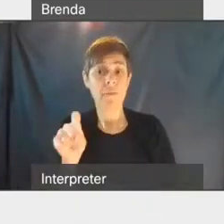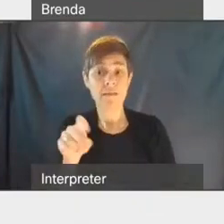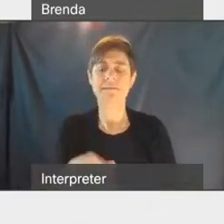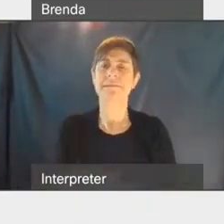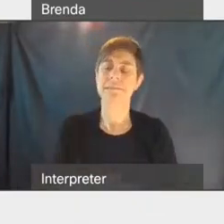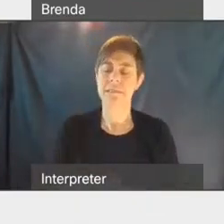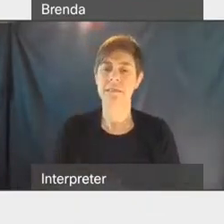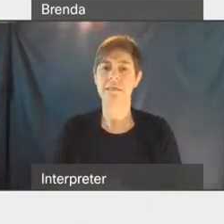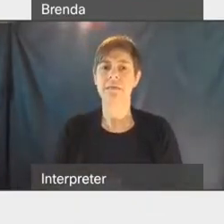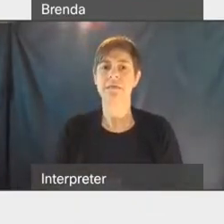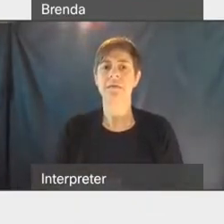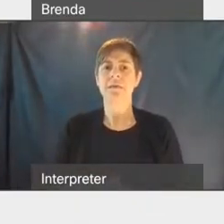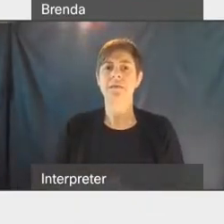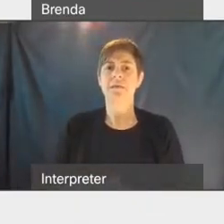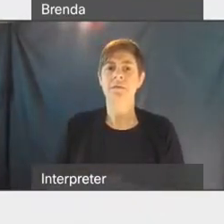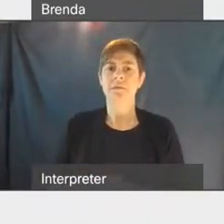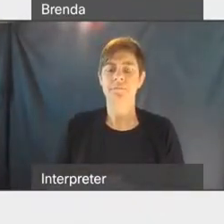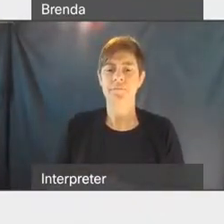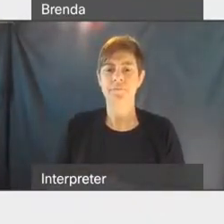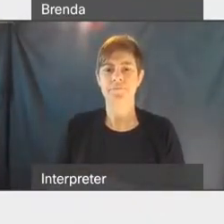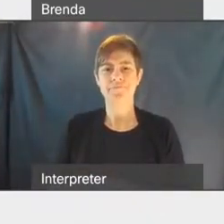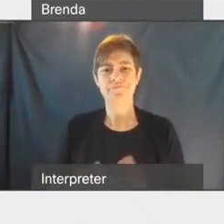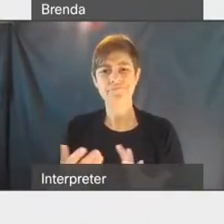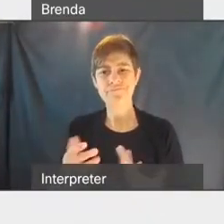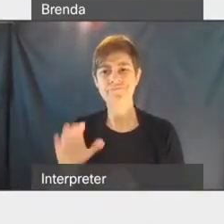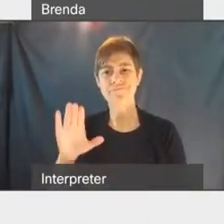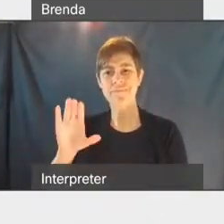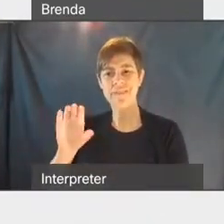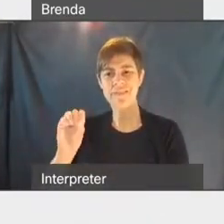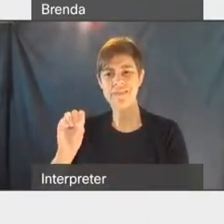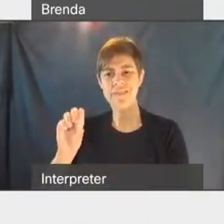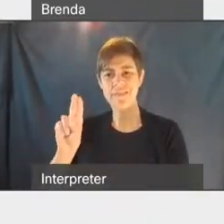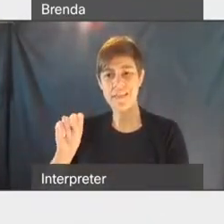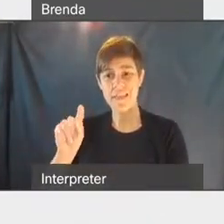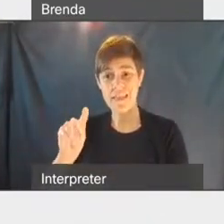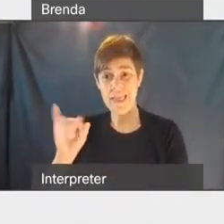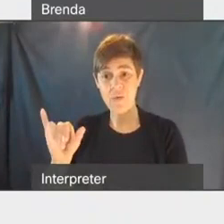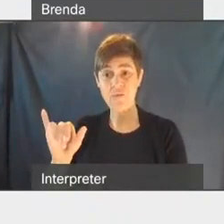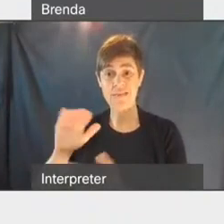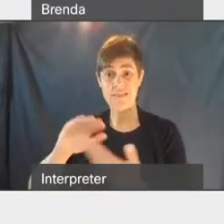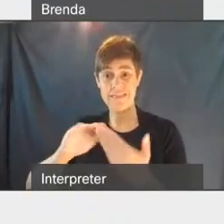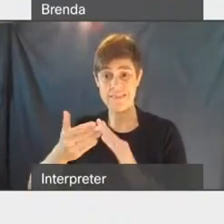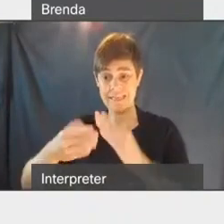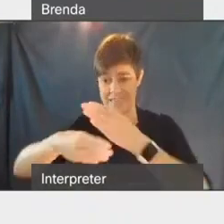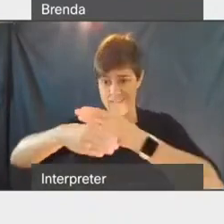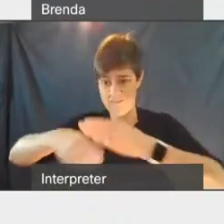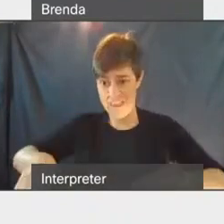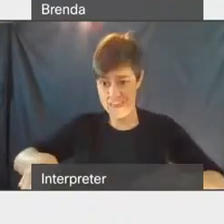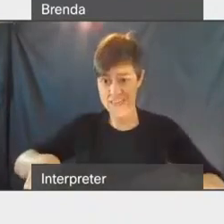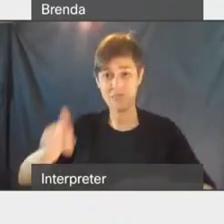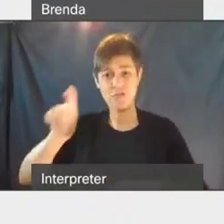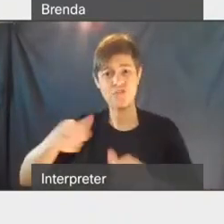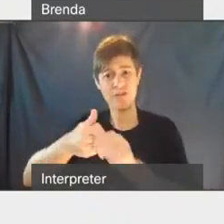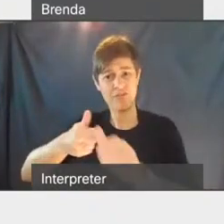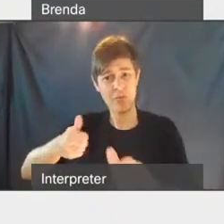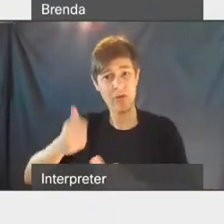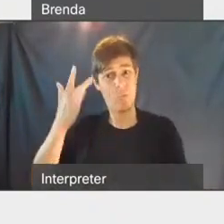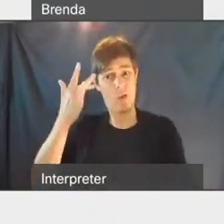Dividing counties and municipalities should be avoided because this dilutes the voice and representation of these